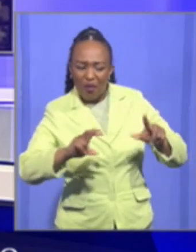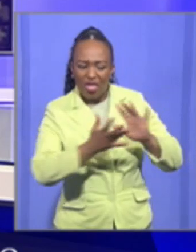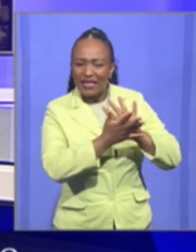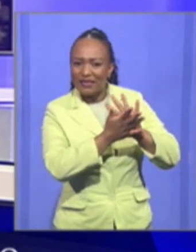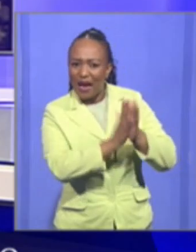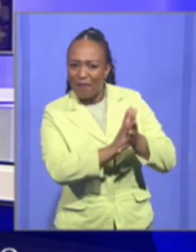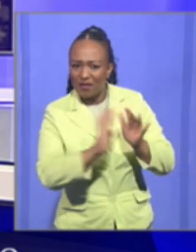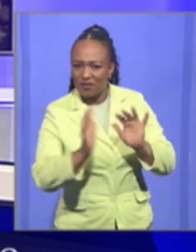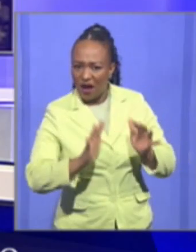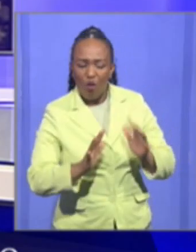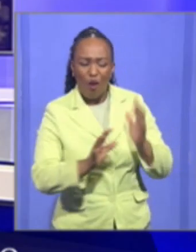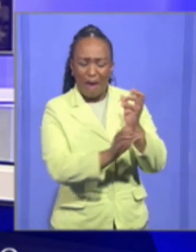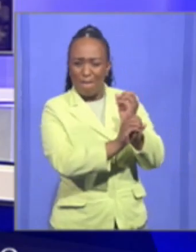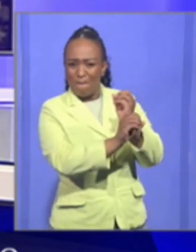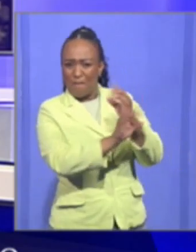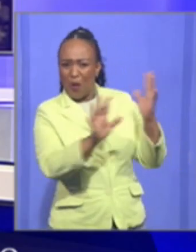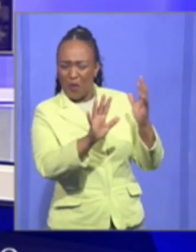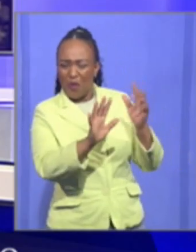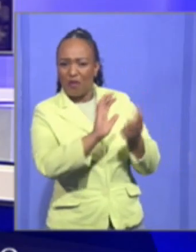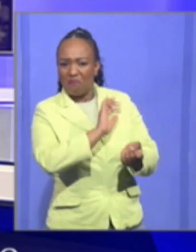ke mothuthupo wo.